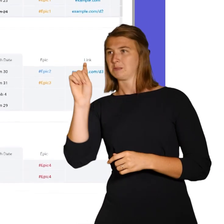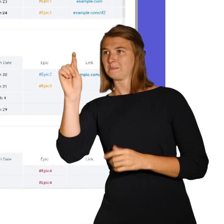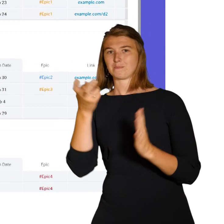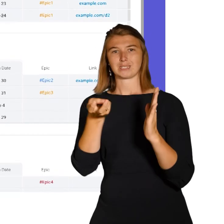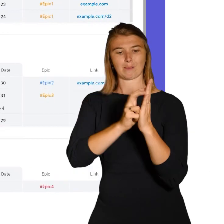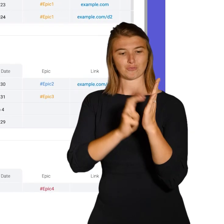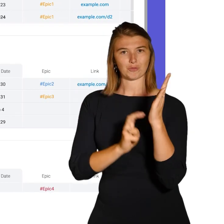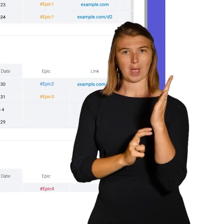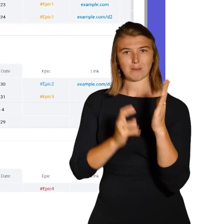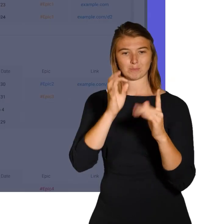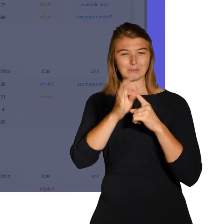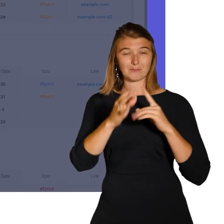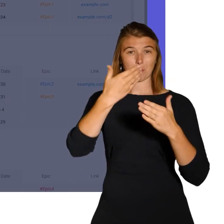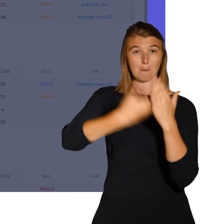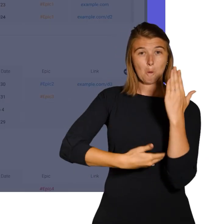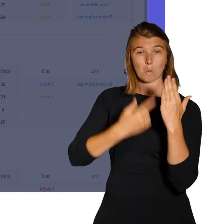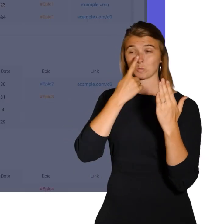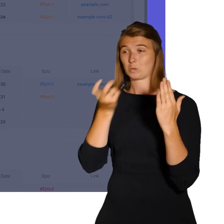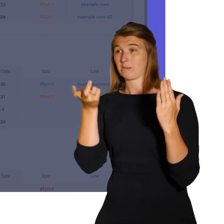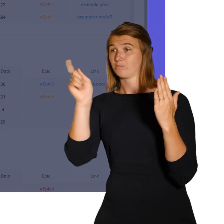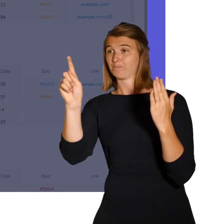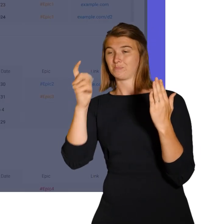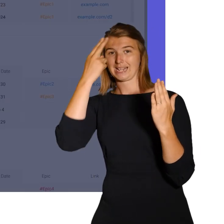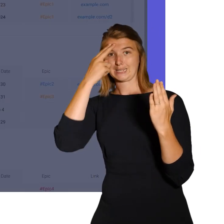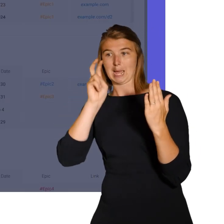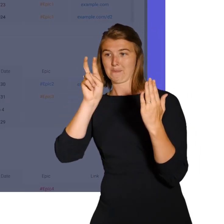to a board, click here and add your name to the list.